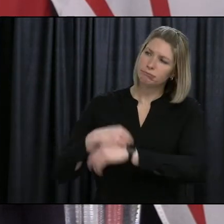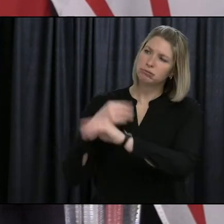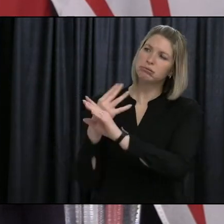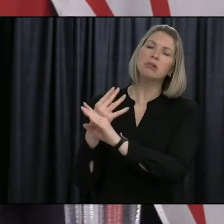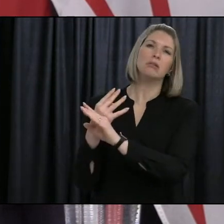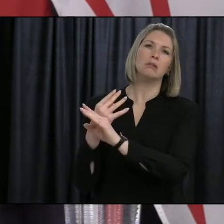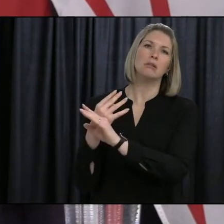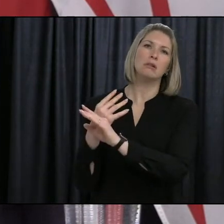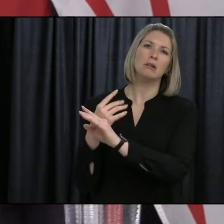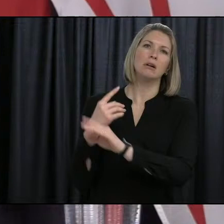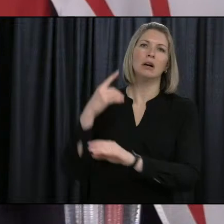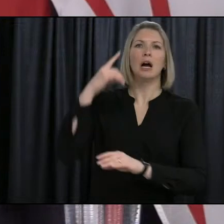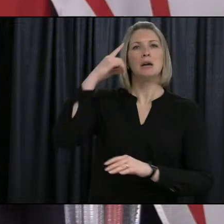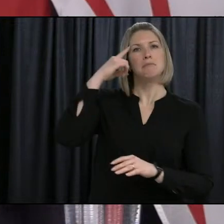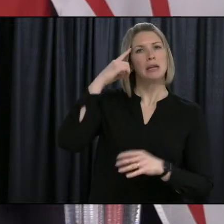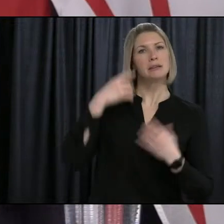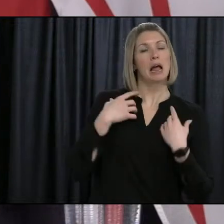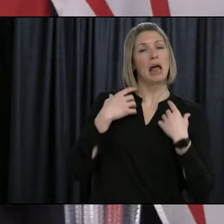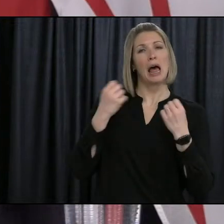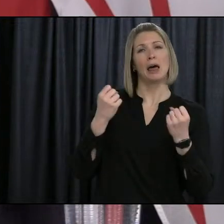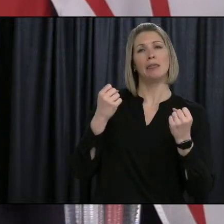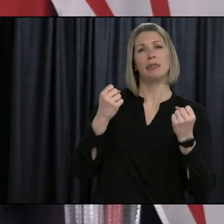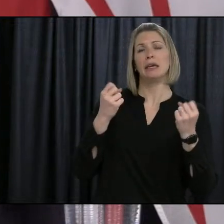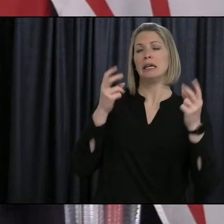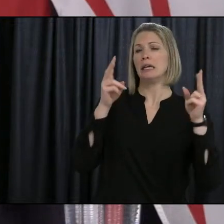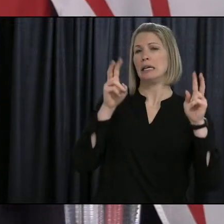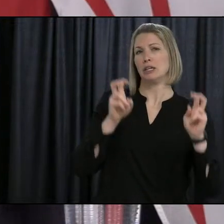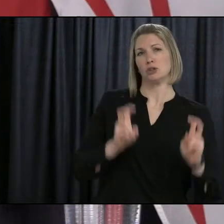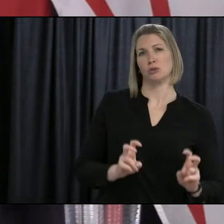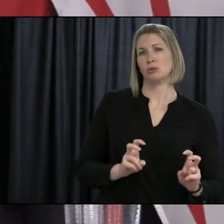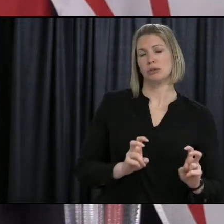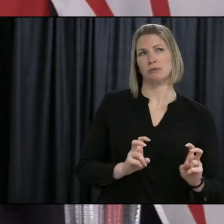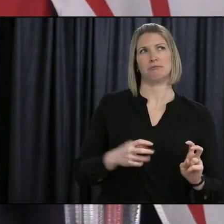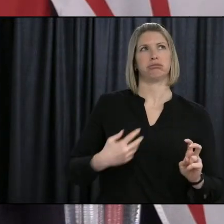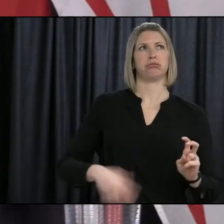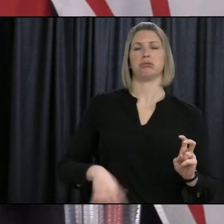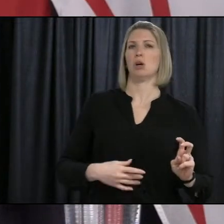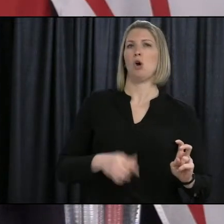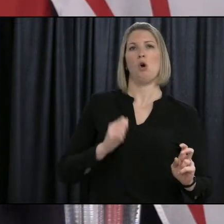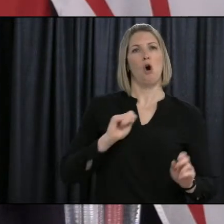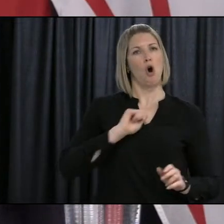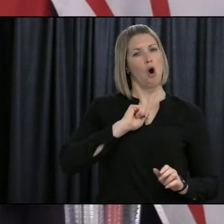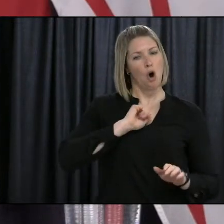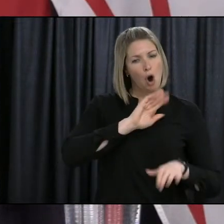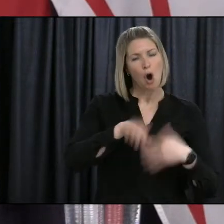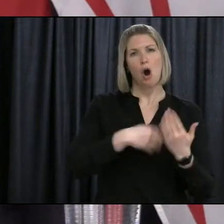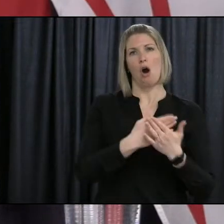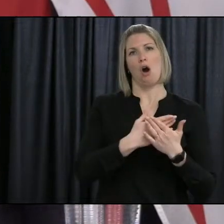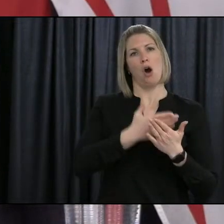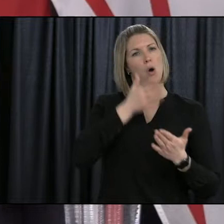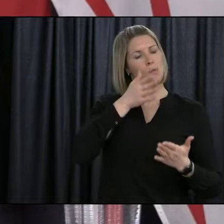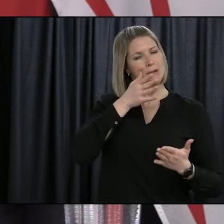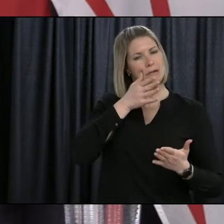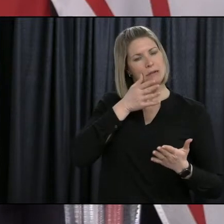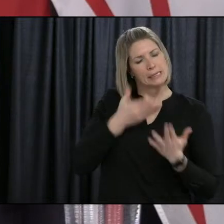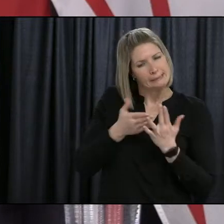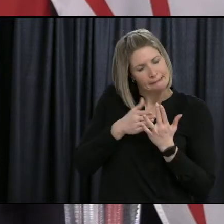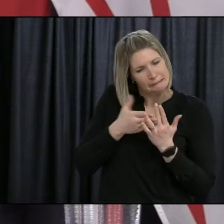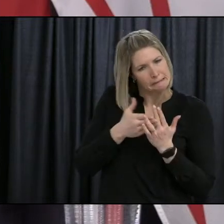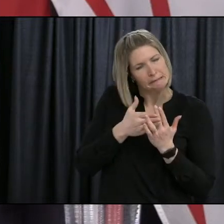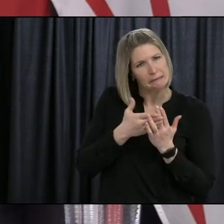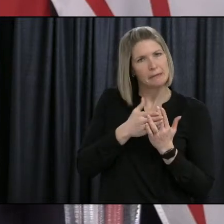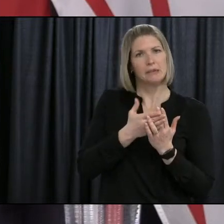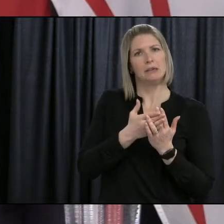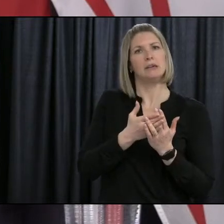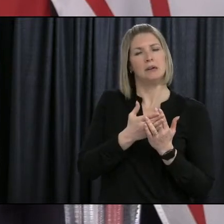The mental health issues are going to be ones that we're all going to struggle with as we navigate our way through this complex